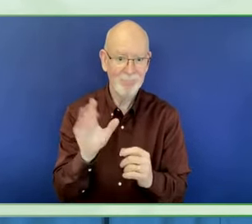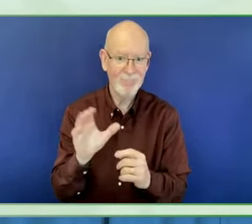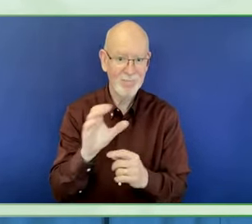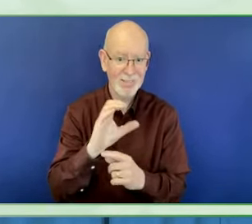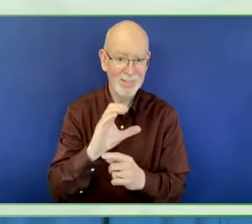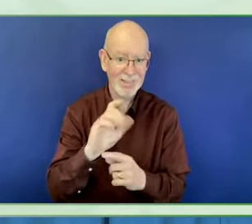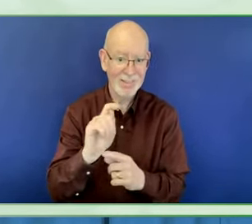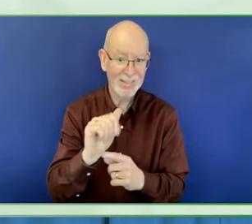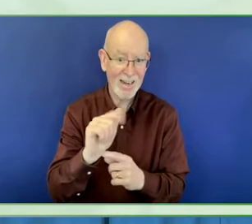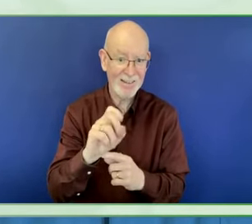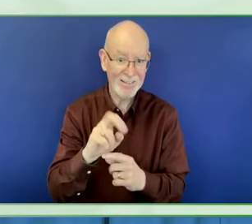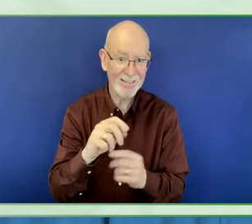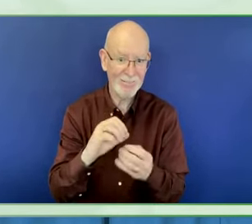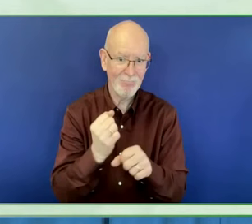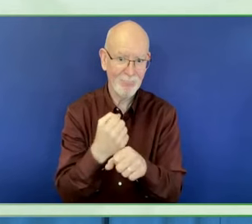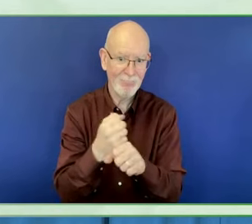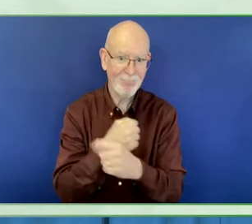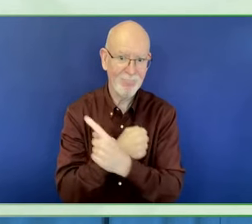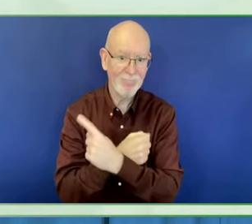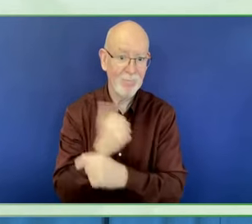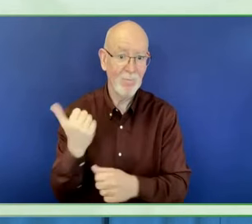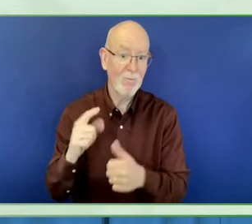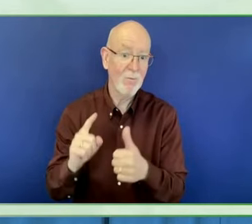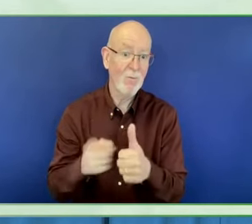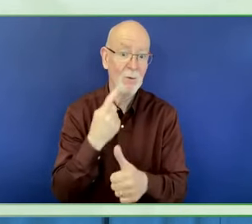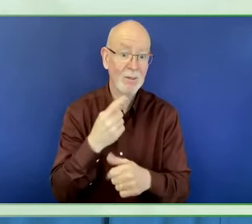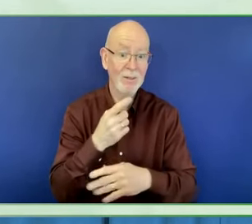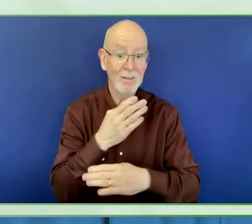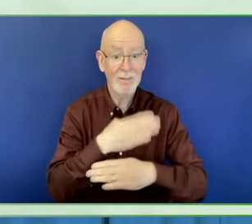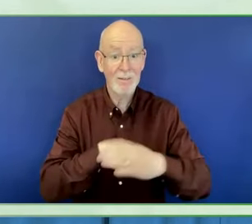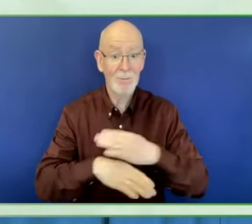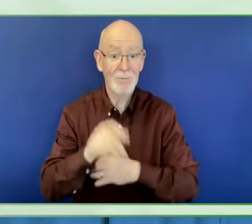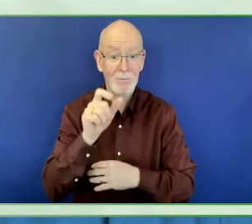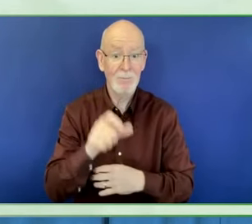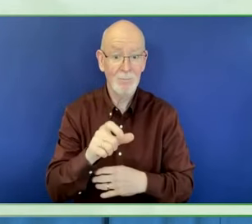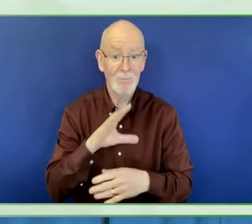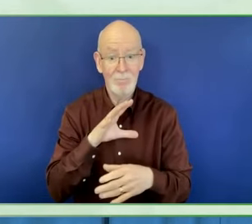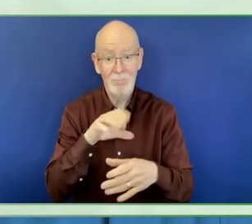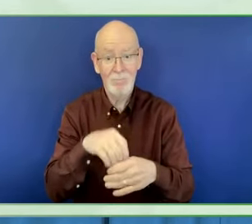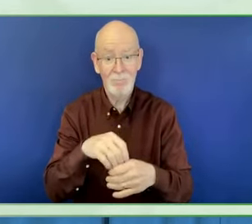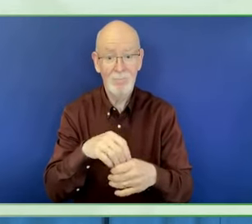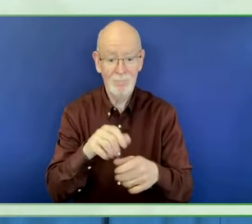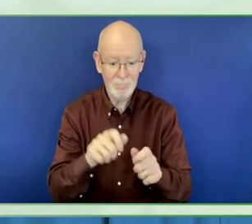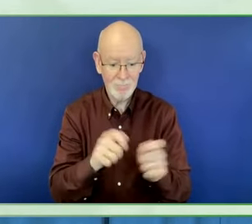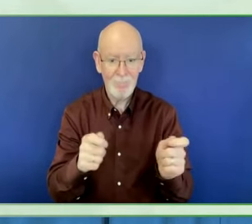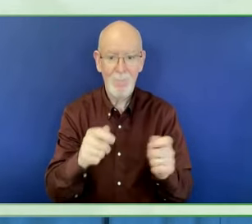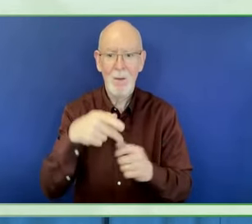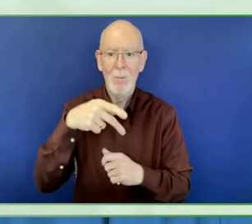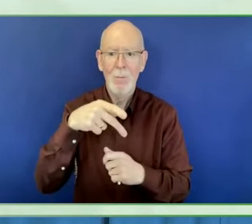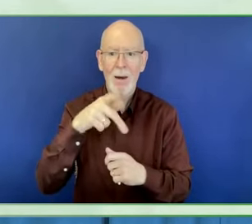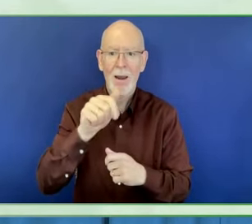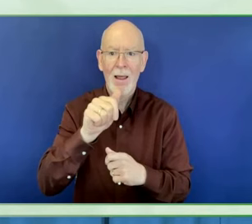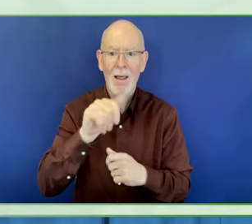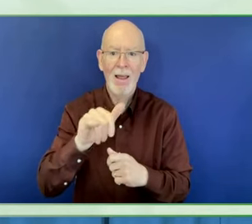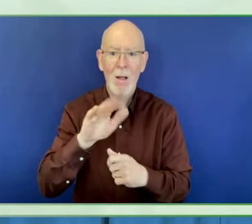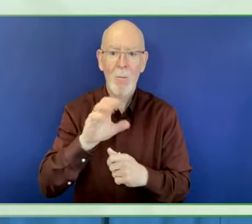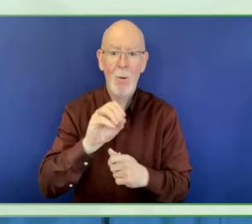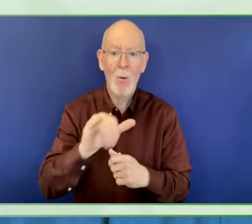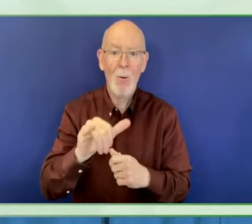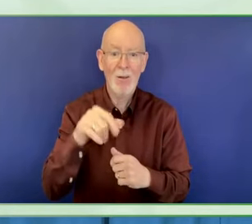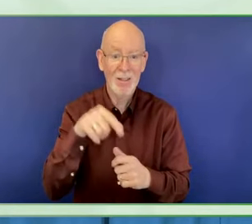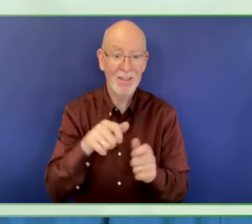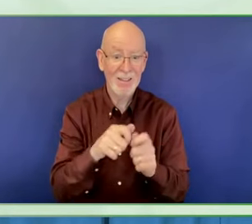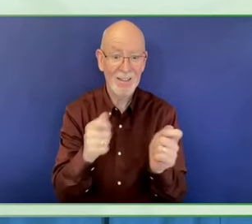capacity as well as in a talent management capacity to expand disabled representation in reach and sexuality as well